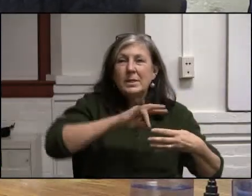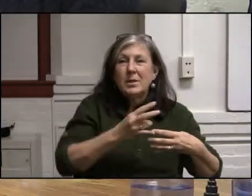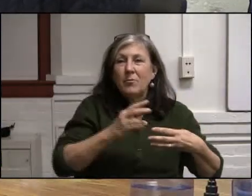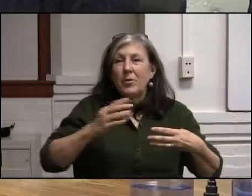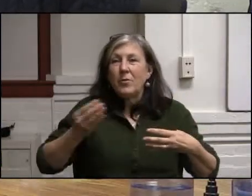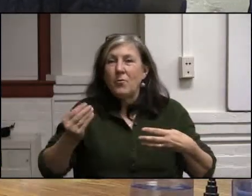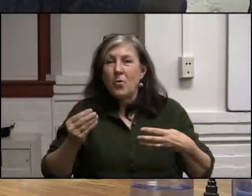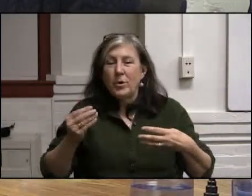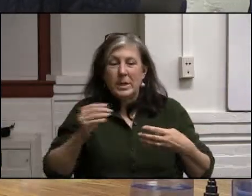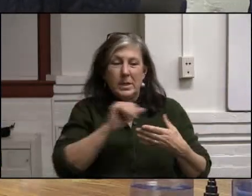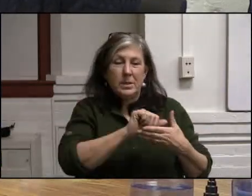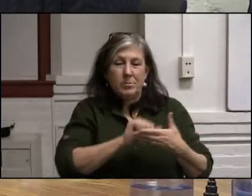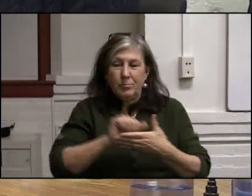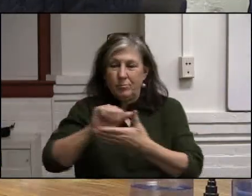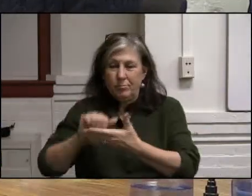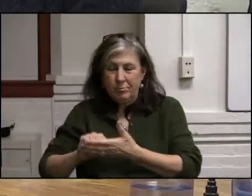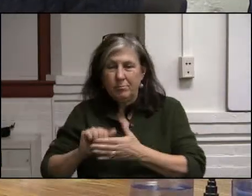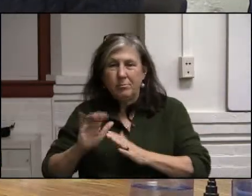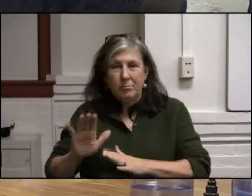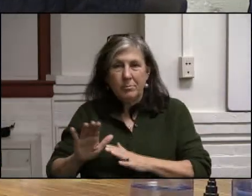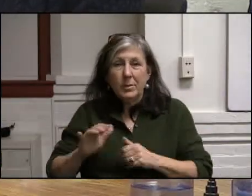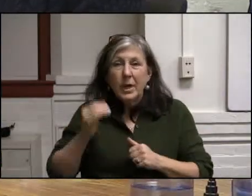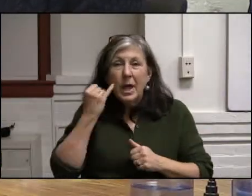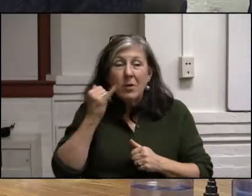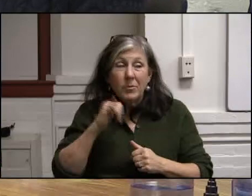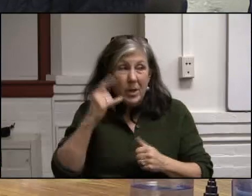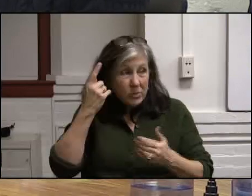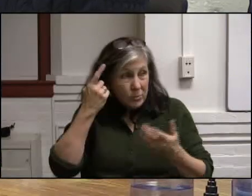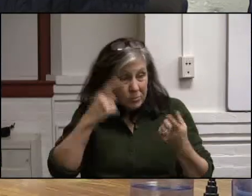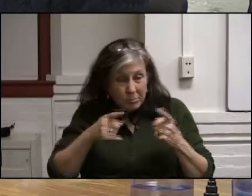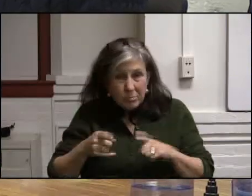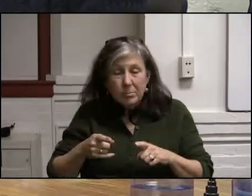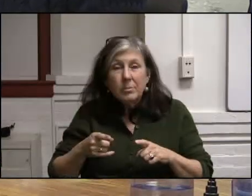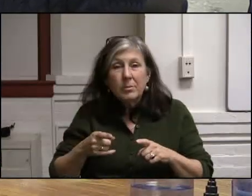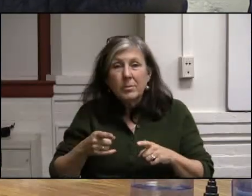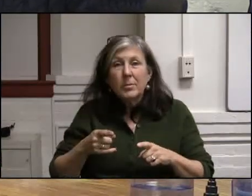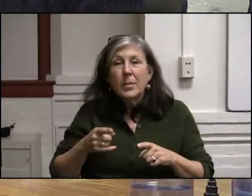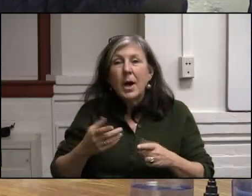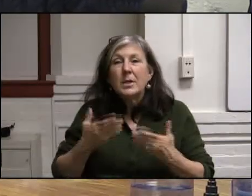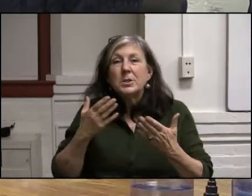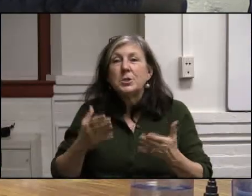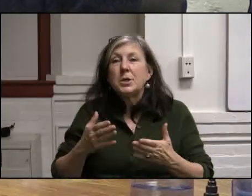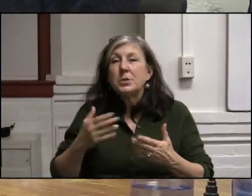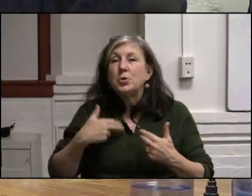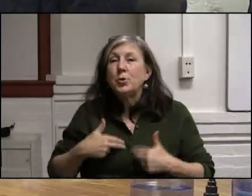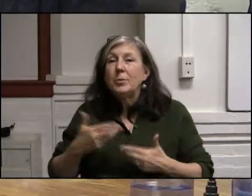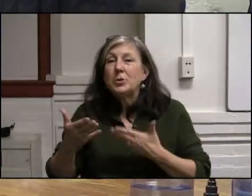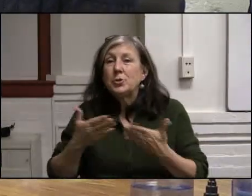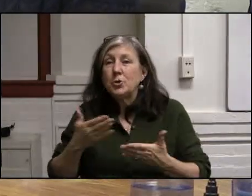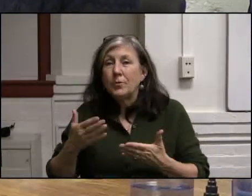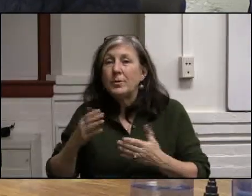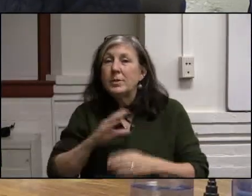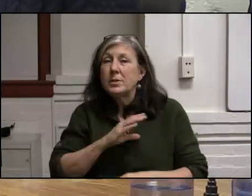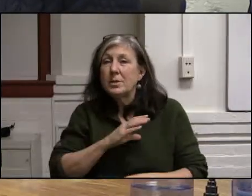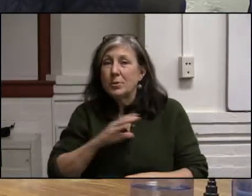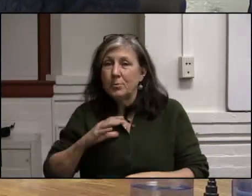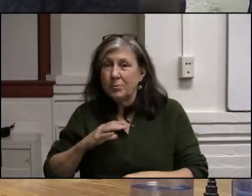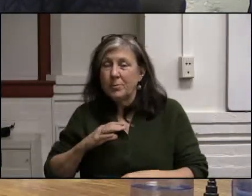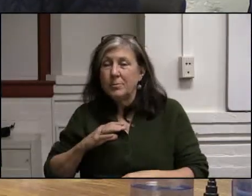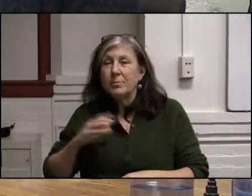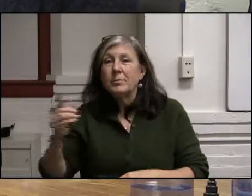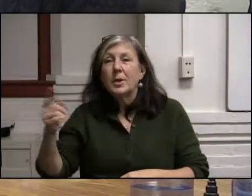the place you've landed, I'd suggest that the Human Services Committee visit be on the 14th. I think it's important that the